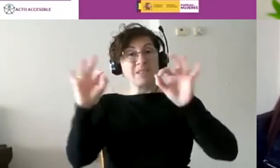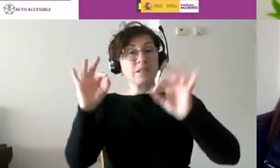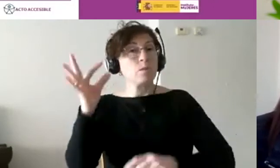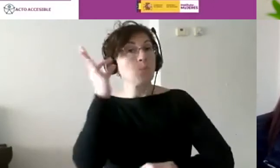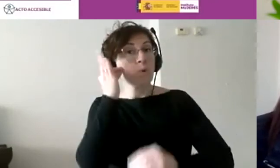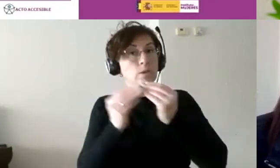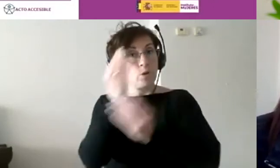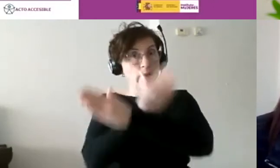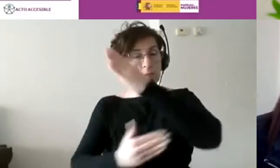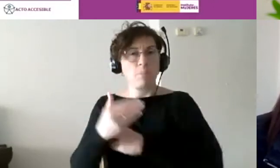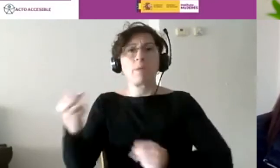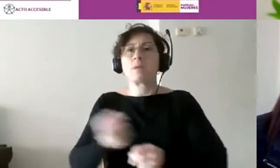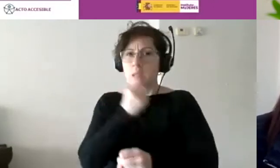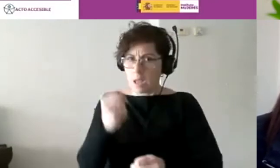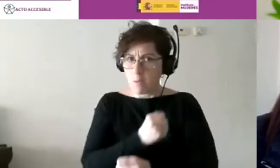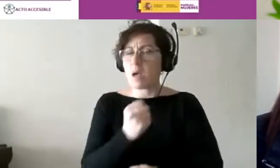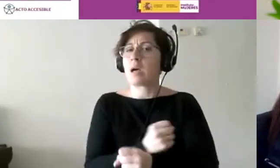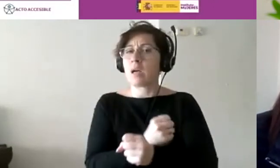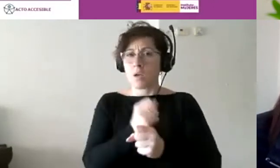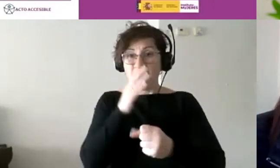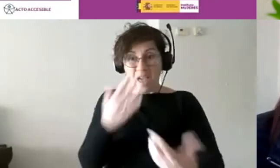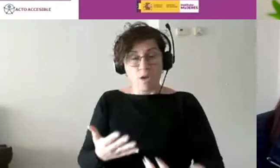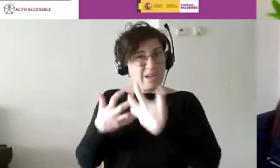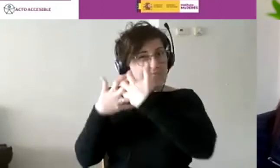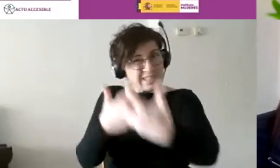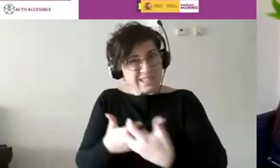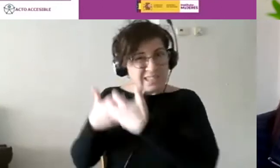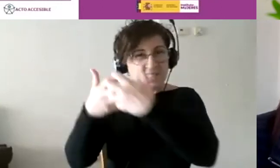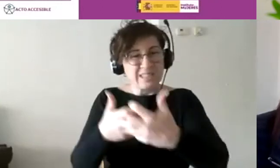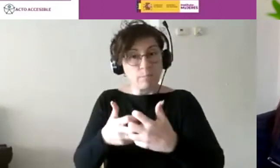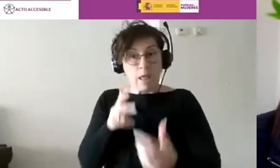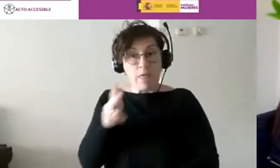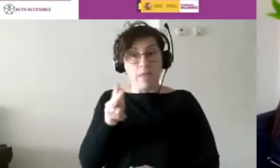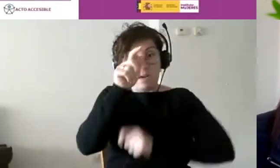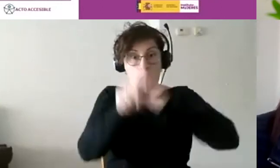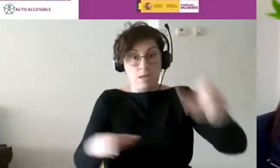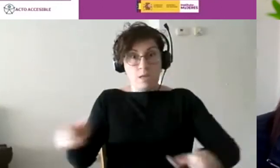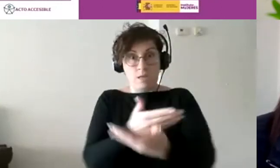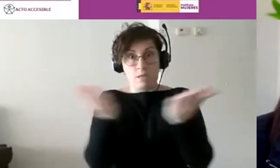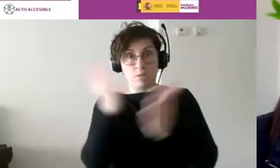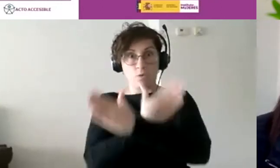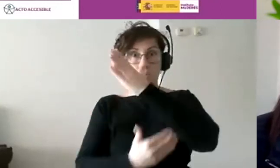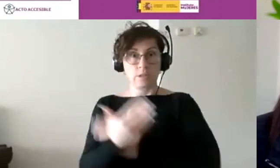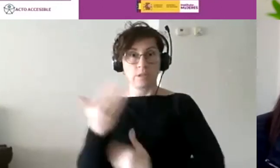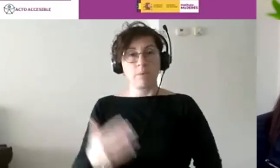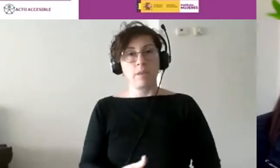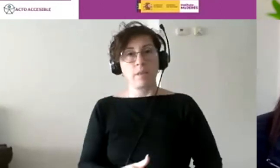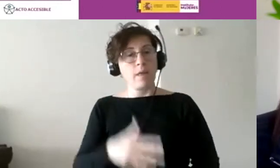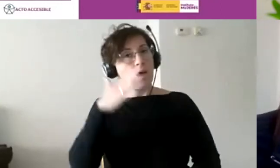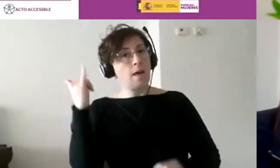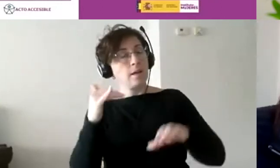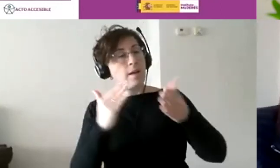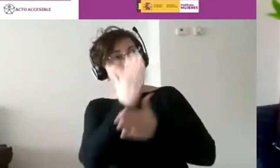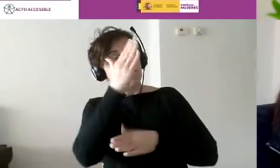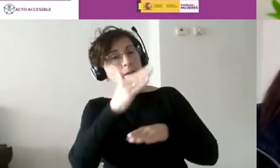for rights of people with disabilities as well. Yeah, Maria, sorry. Maria is a translator. We cannot hear very